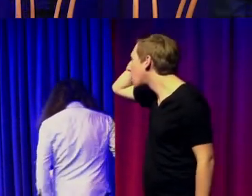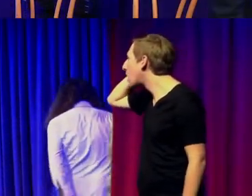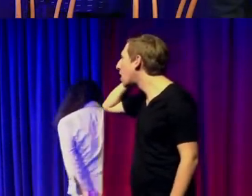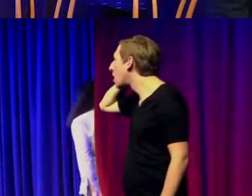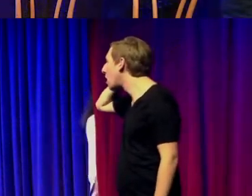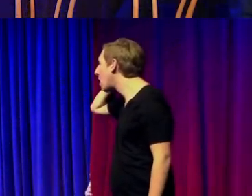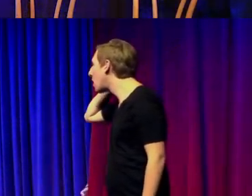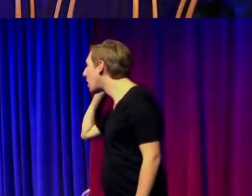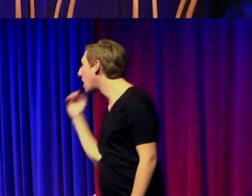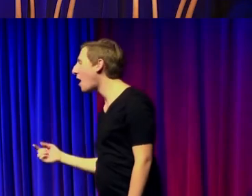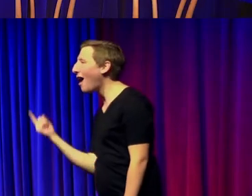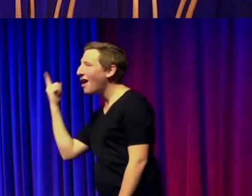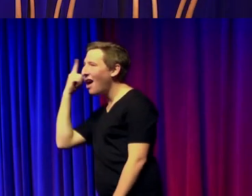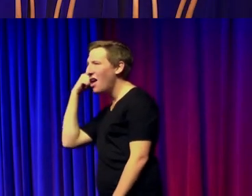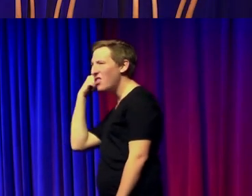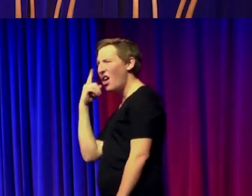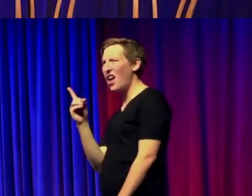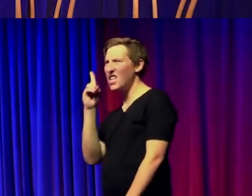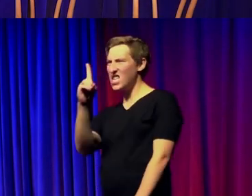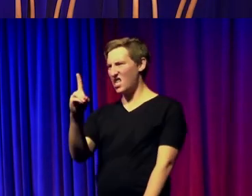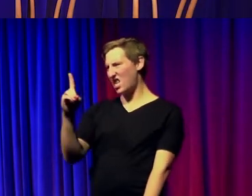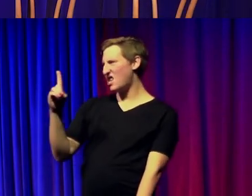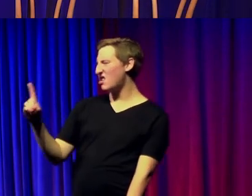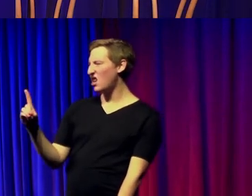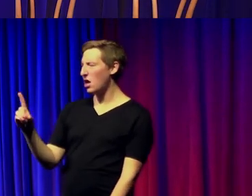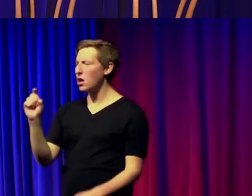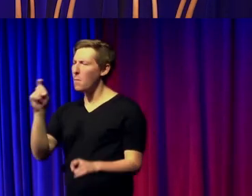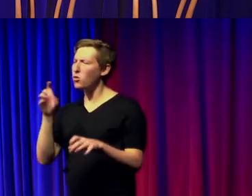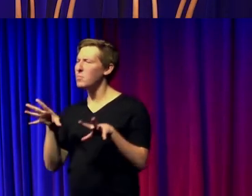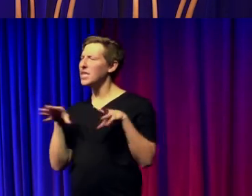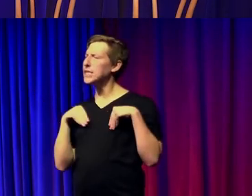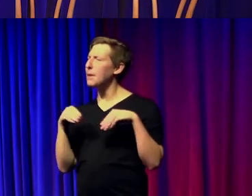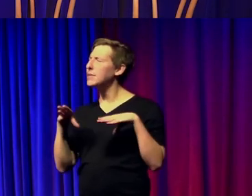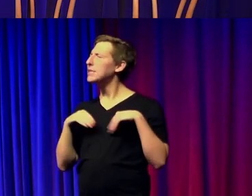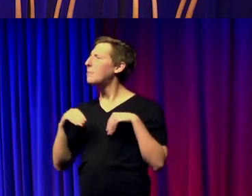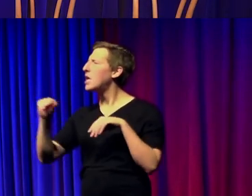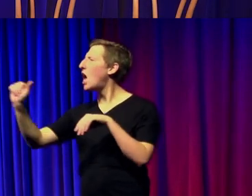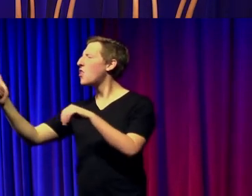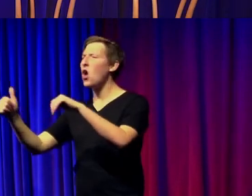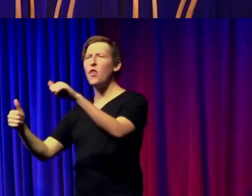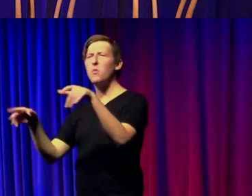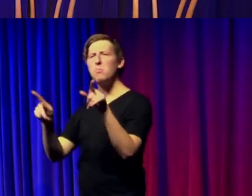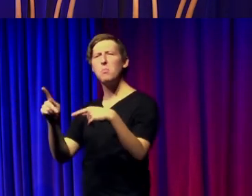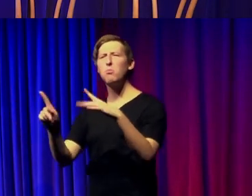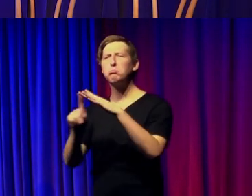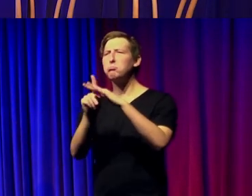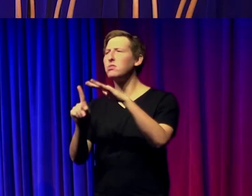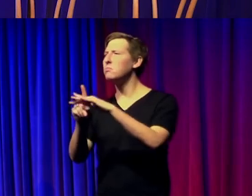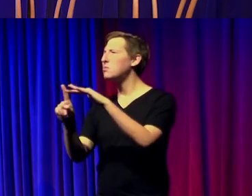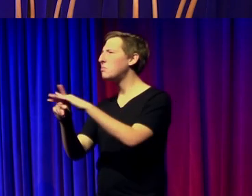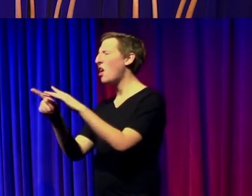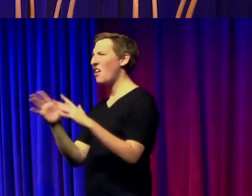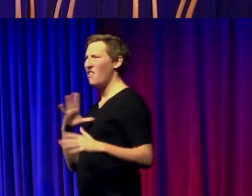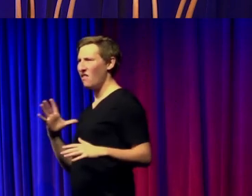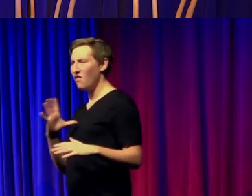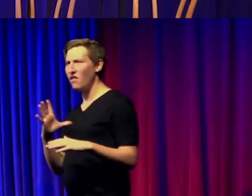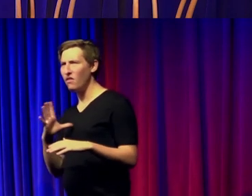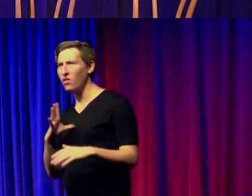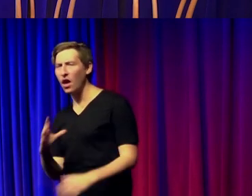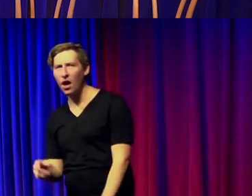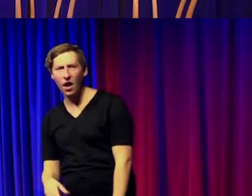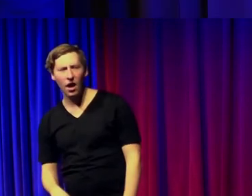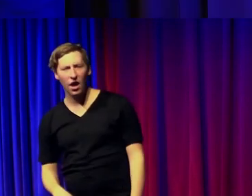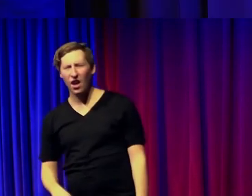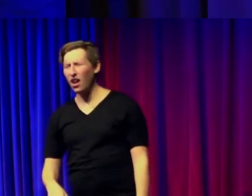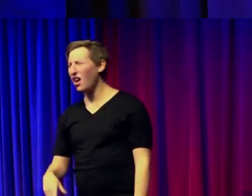I thought D&D was supposed to be like accepting because usually they're the outsiders. So like, why aren't they welcoming insiders? And they just like made you feel body shamed about chips? Yeah.